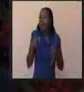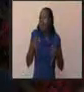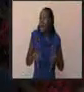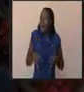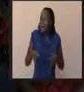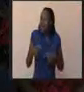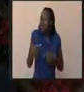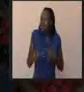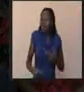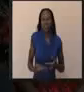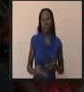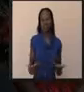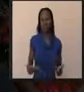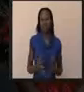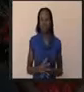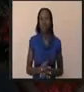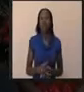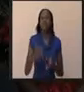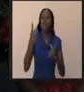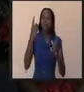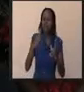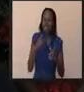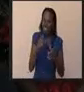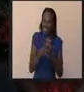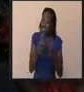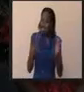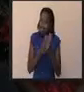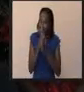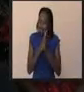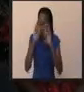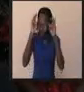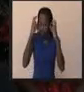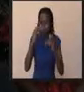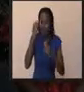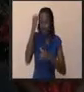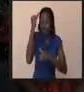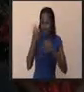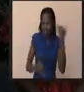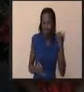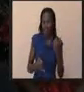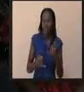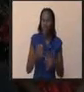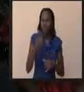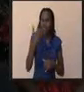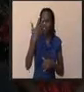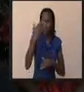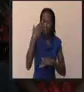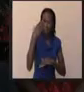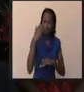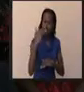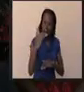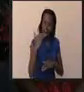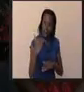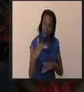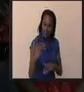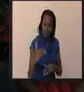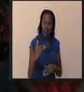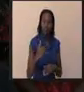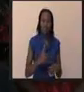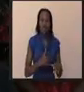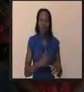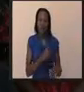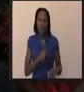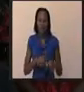short. Anyway, this is the interesting topic of our final program in this 5-part series on life science